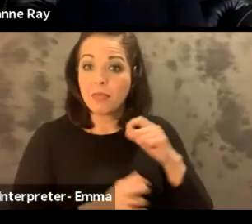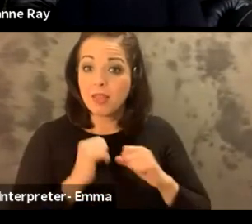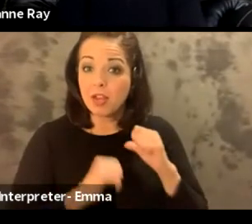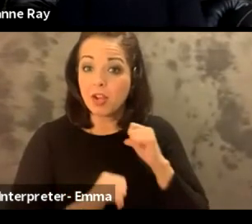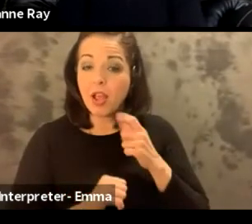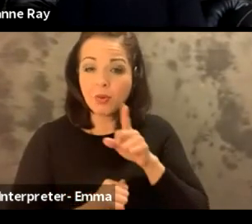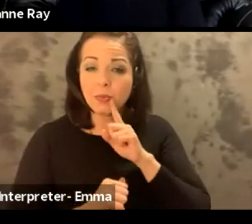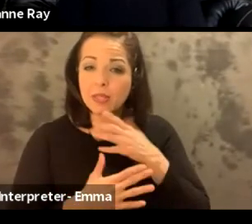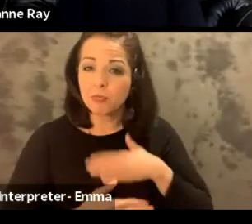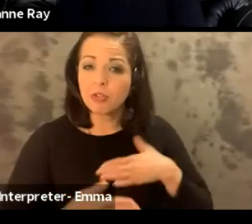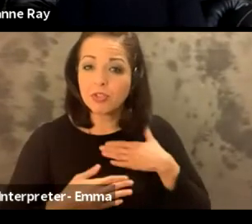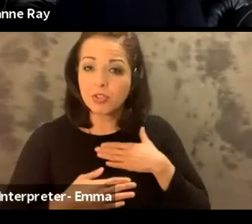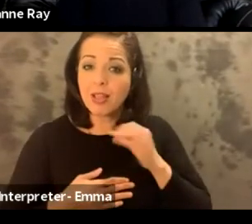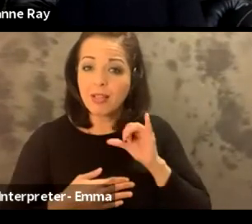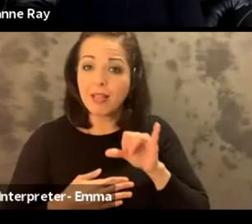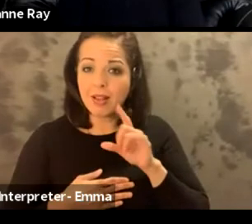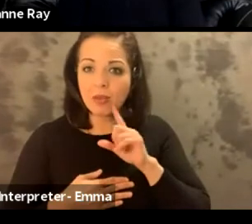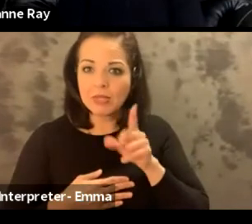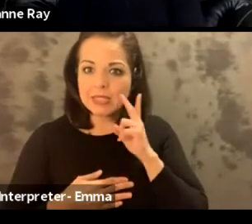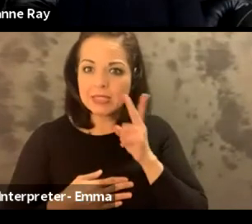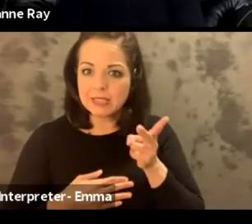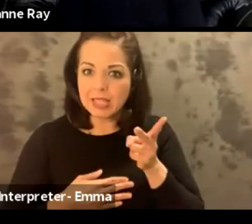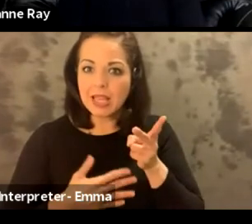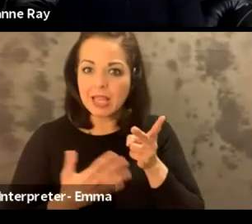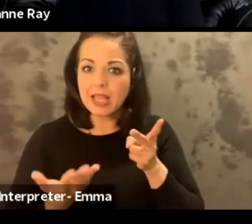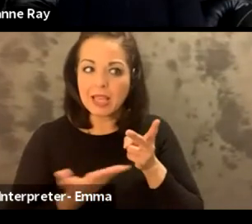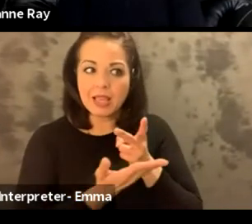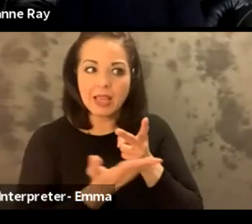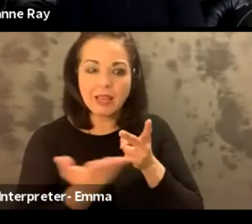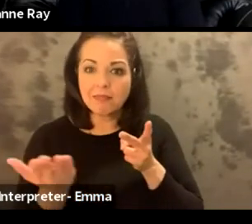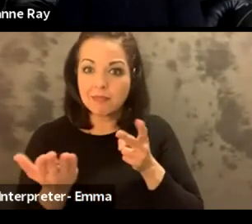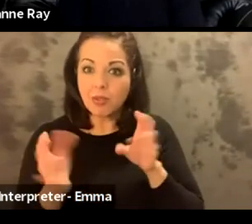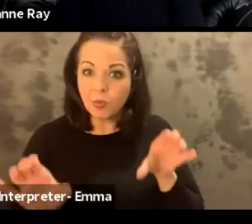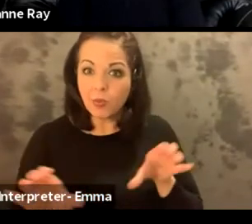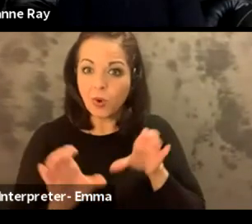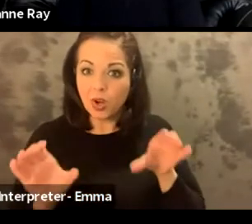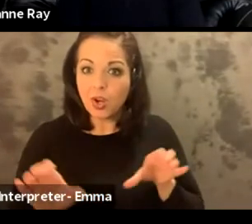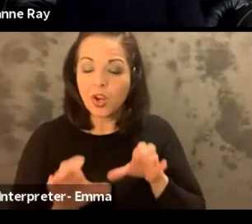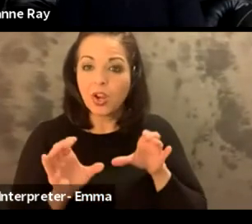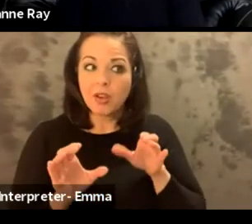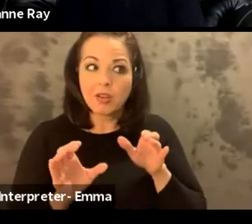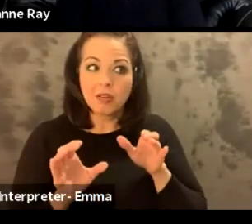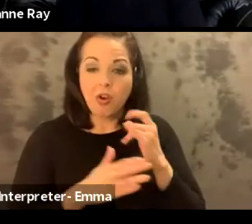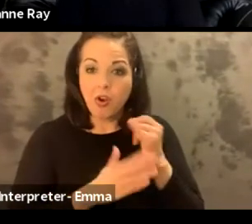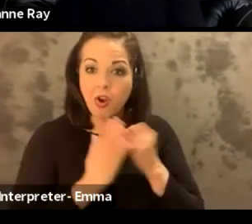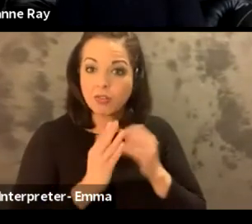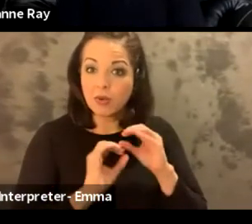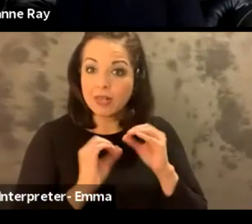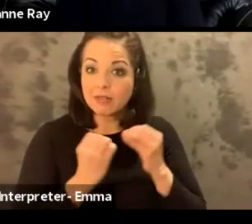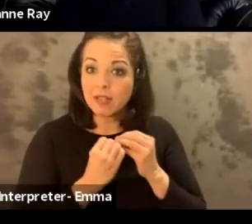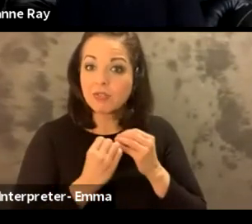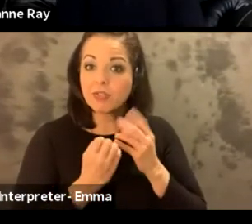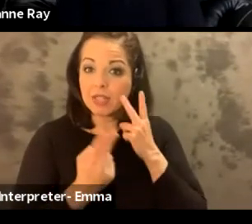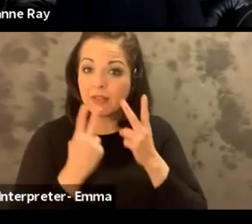that I really see work being done on the parts of arts organizations.